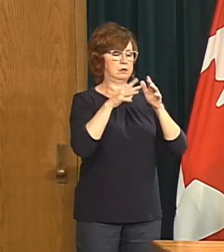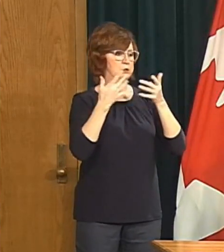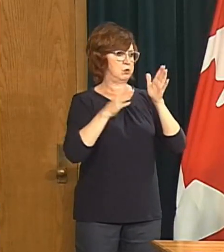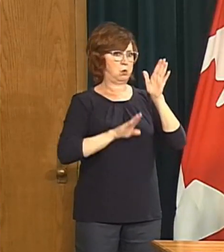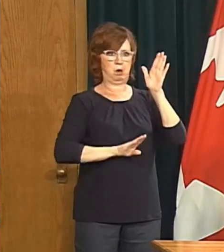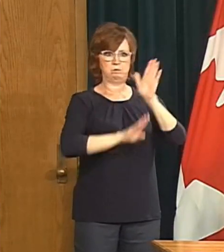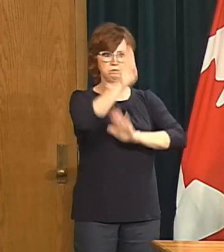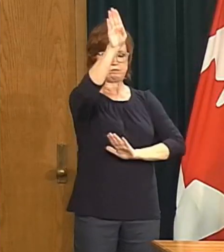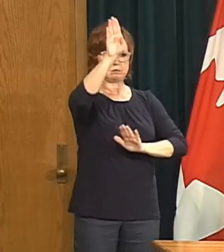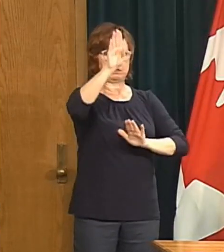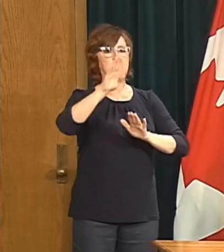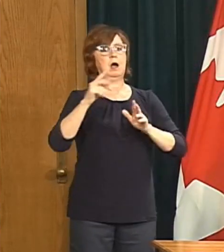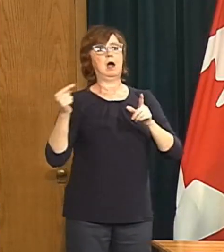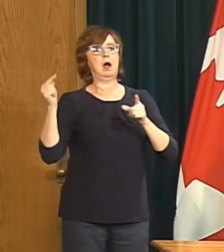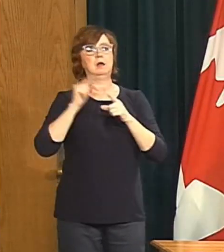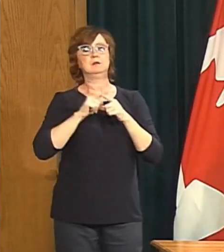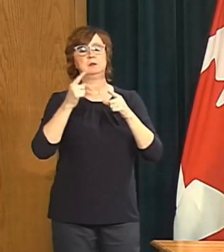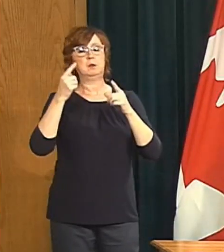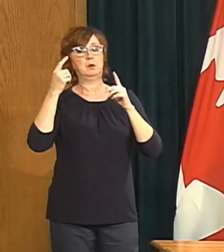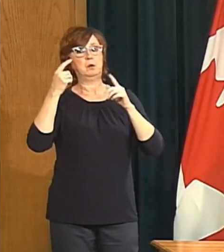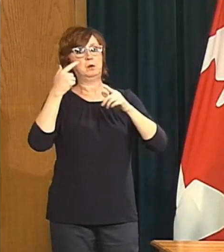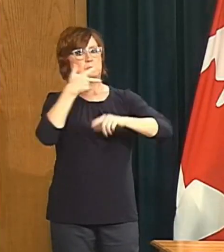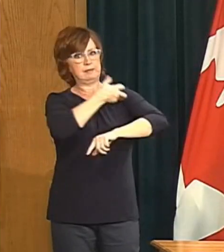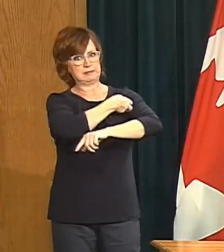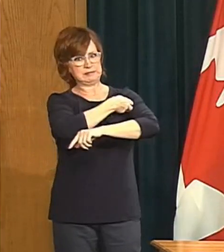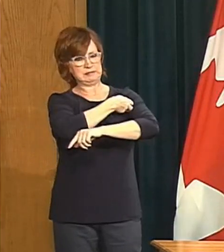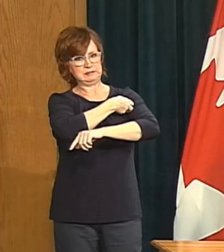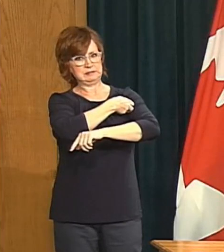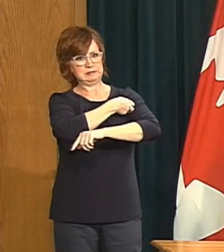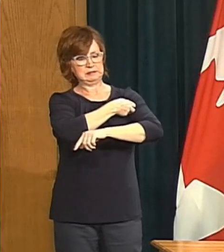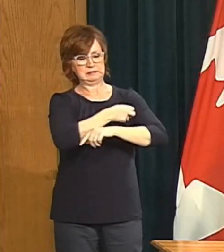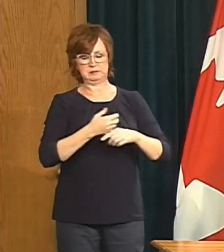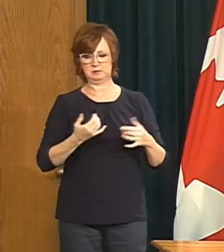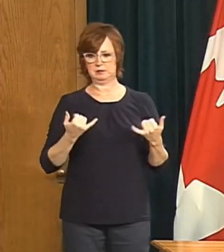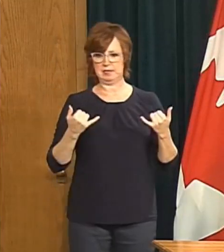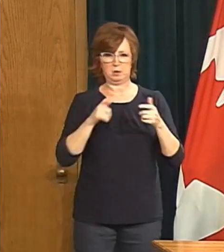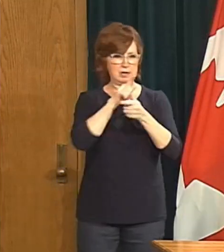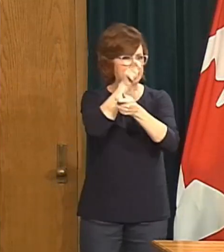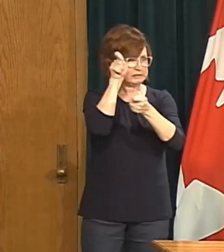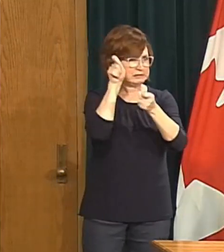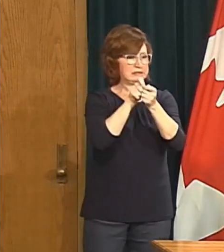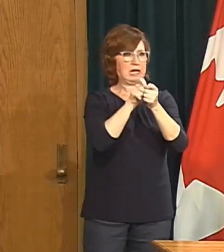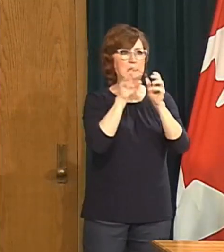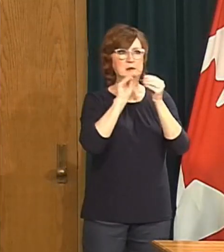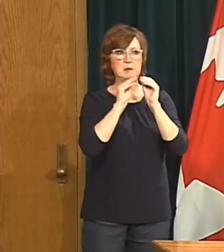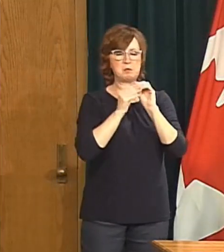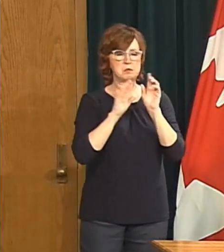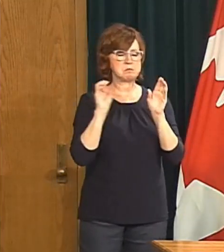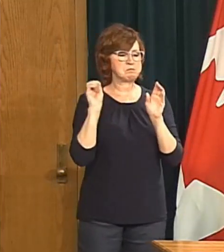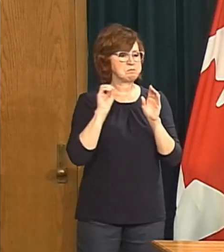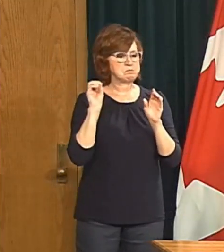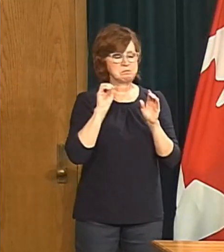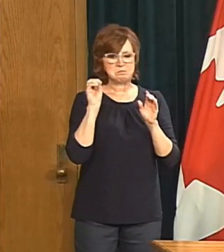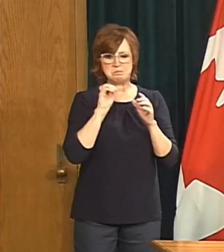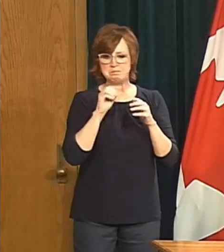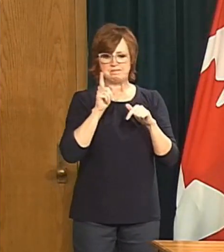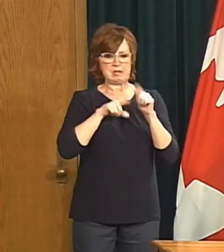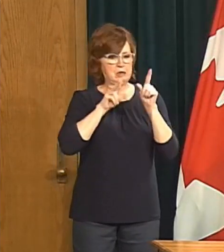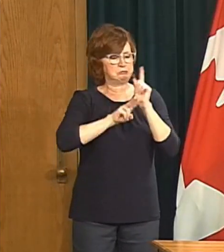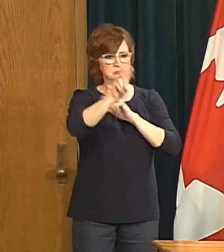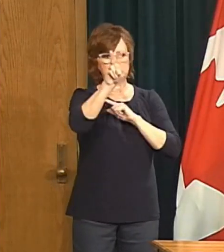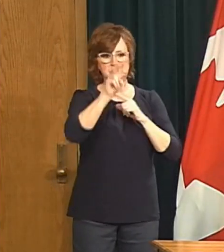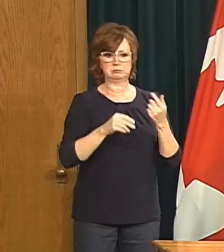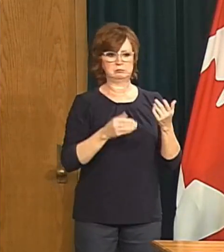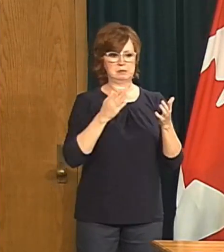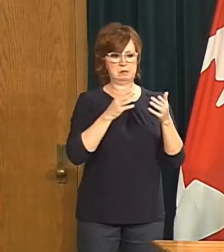let Dr. Shahab speak to some specifics, but no absolute metrics as opposed to seeing a number of days